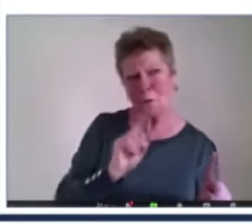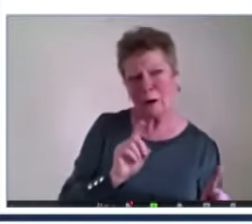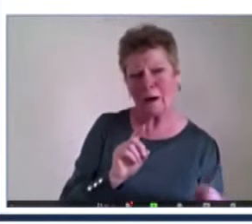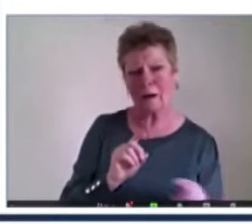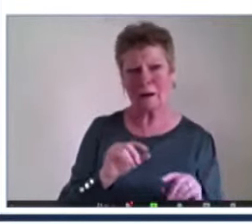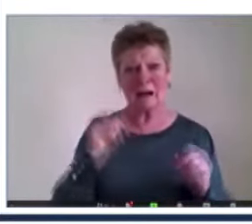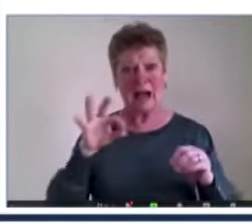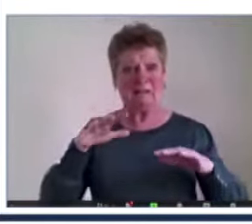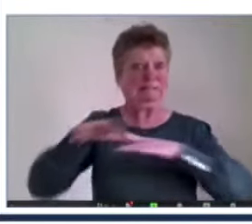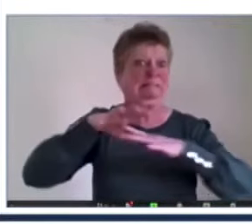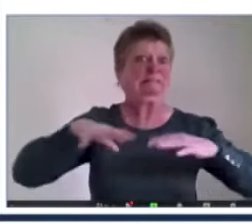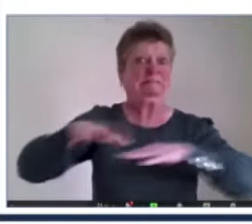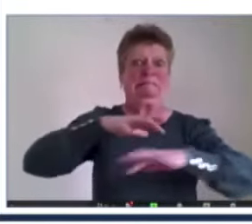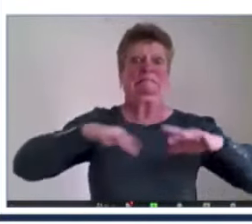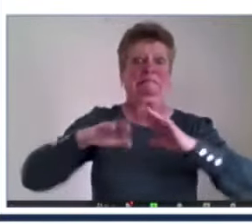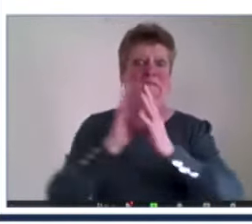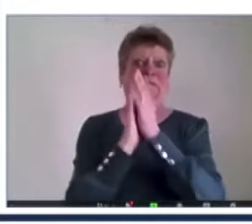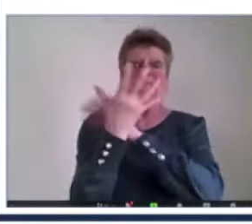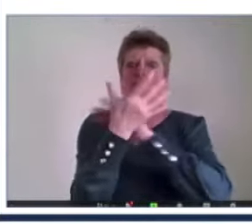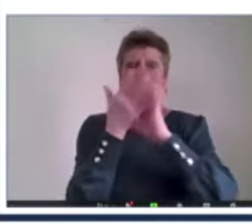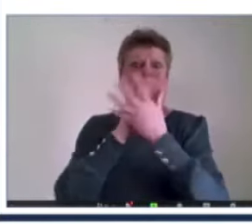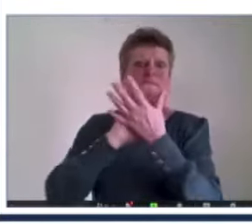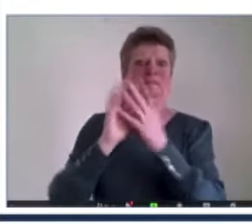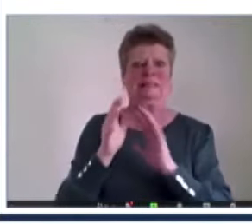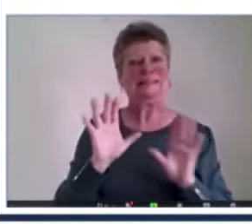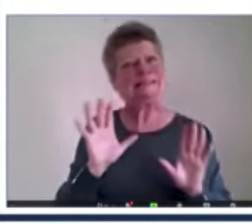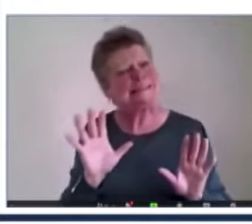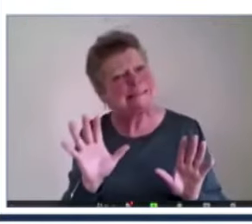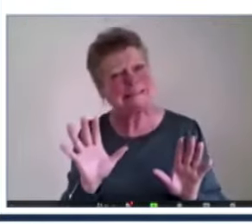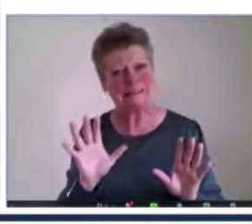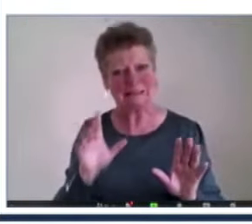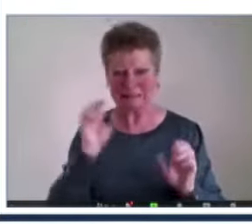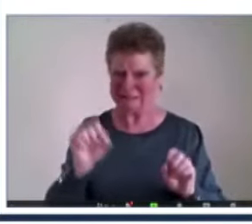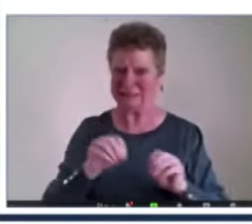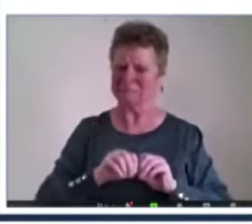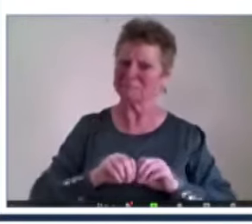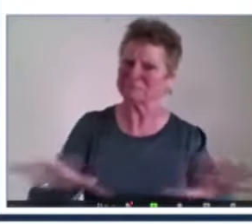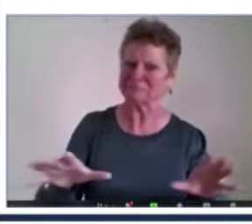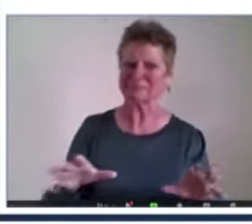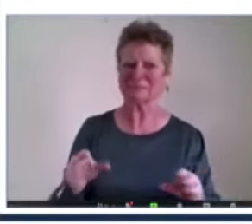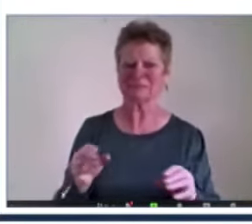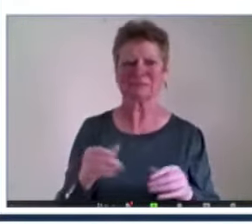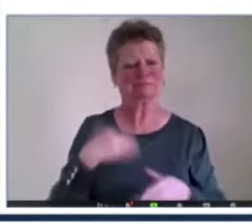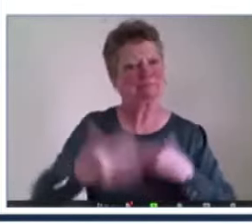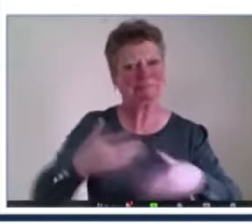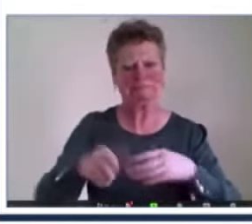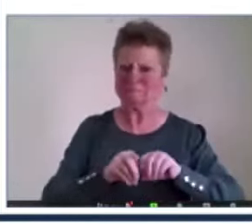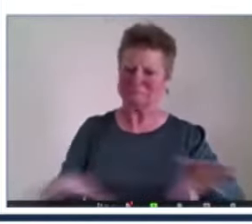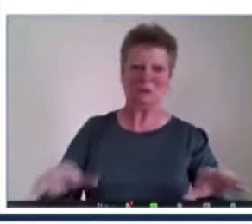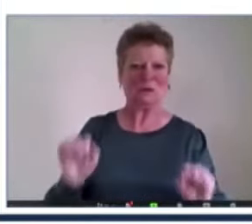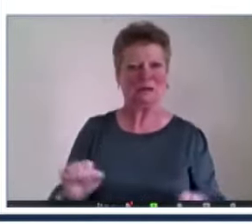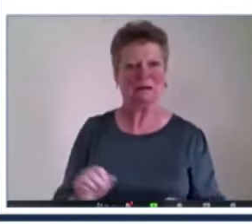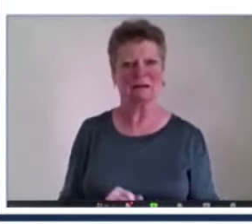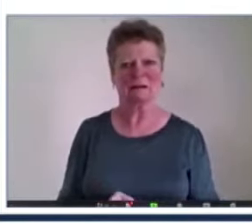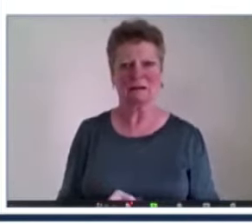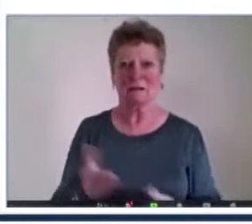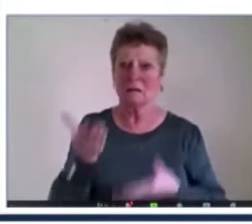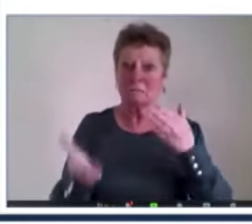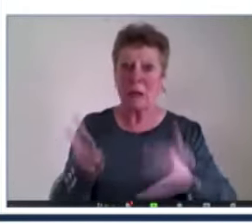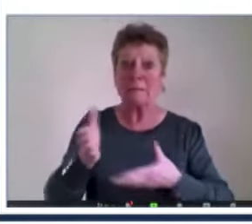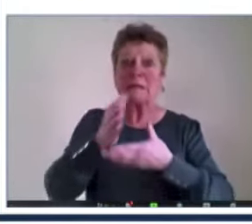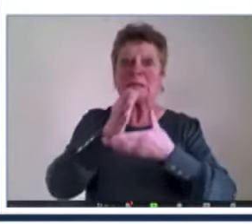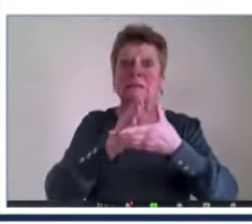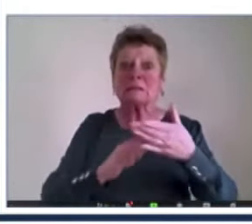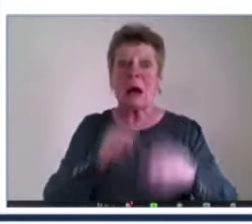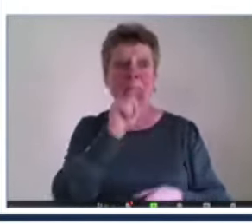crowded indoor places that can lead to rapid transmission of the virus. And don't be surprised if some locations decide that they